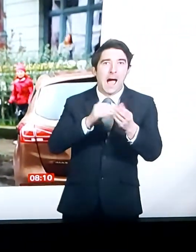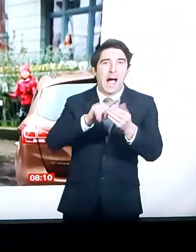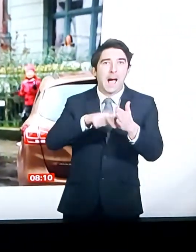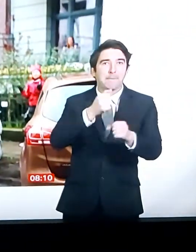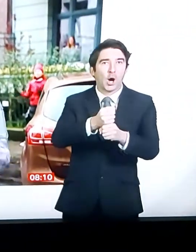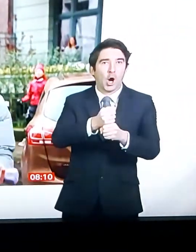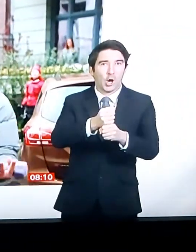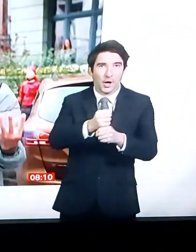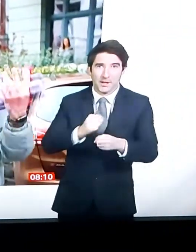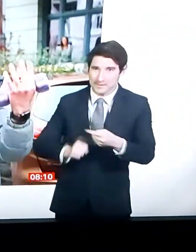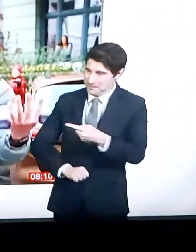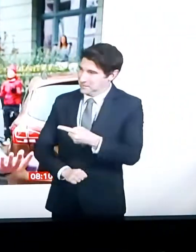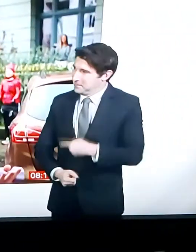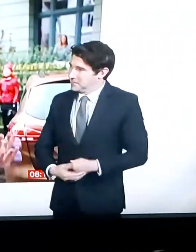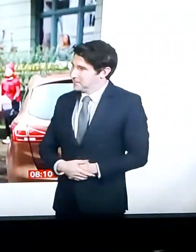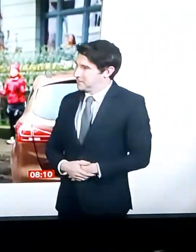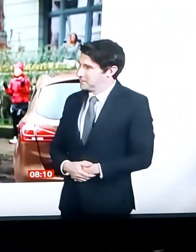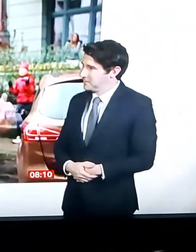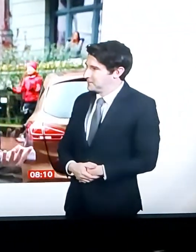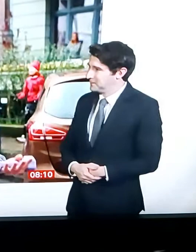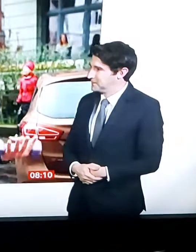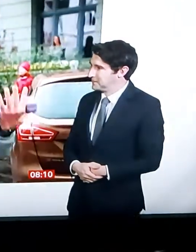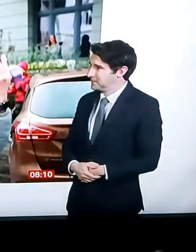smile, perfect.